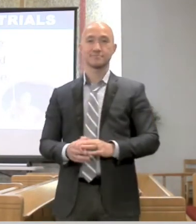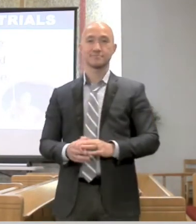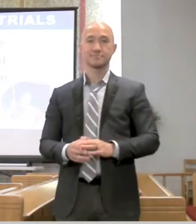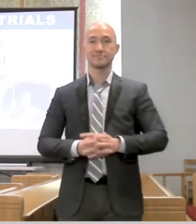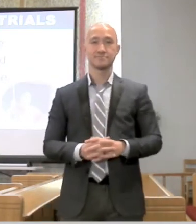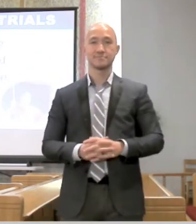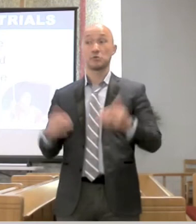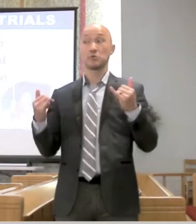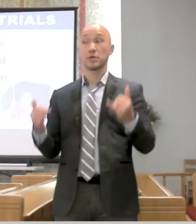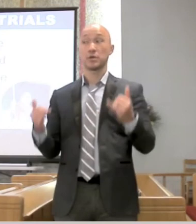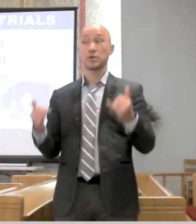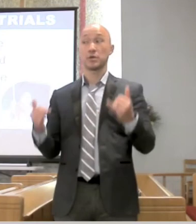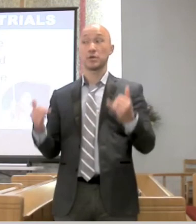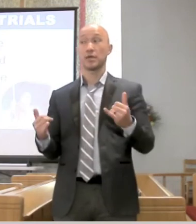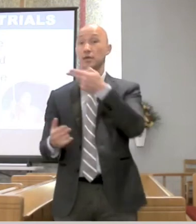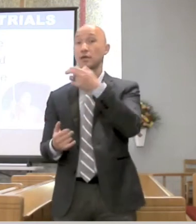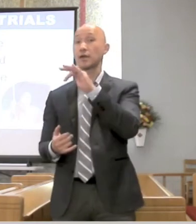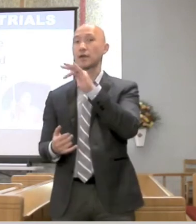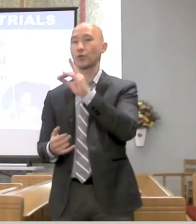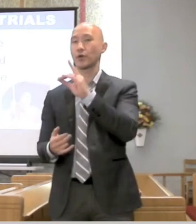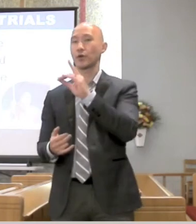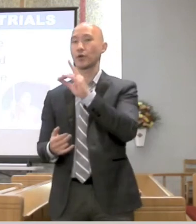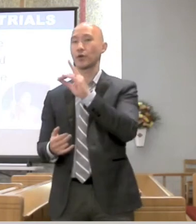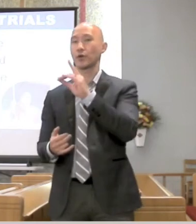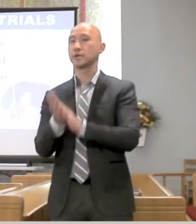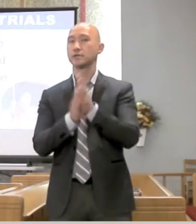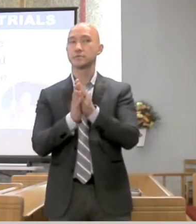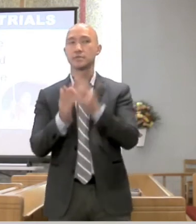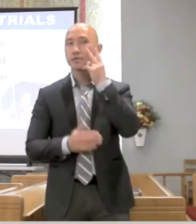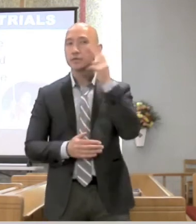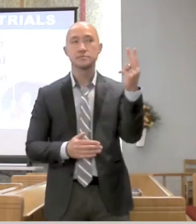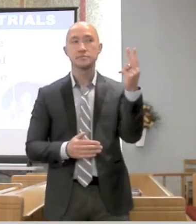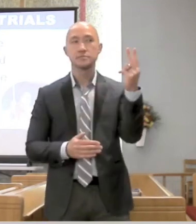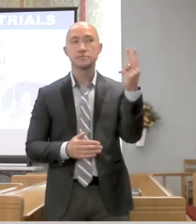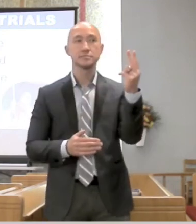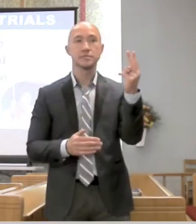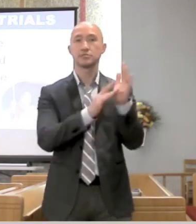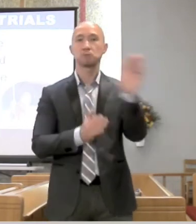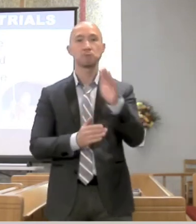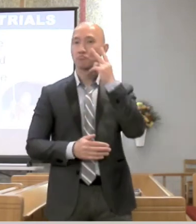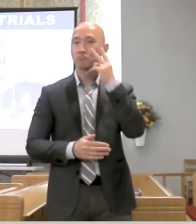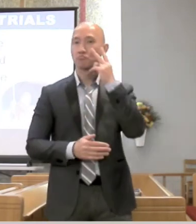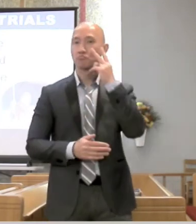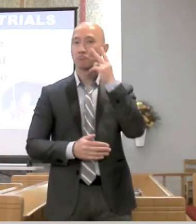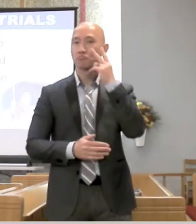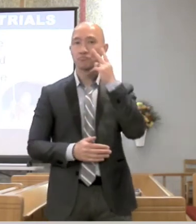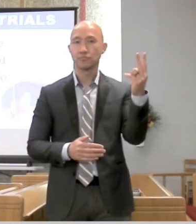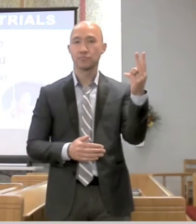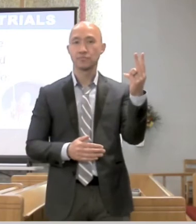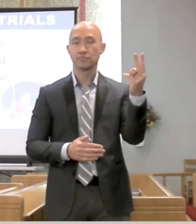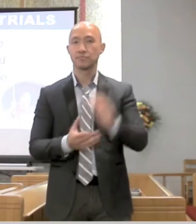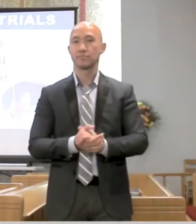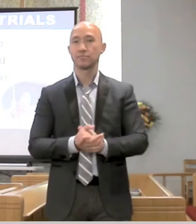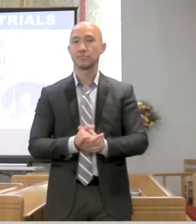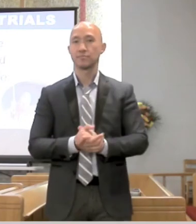hear Jesus. He wasn't interested in what Jesus had to say. He just wanted a magic show. He